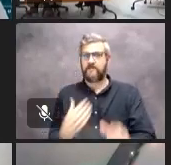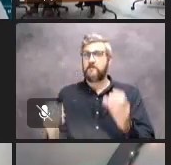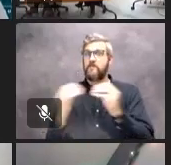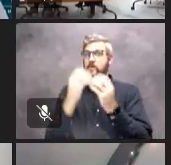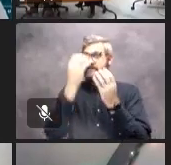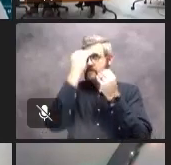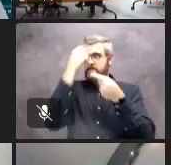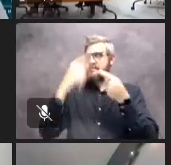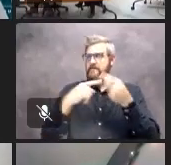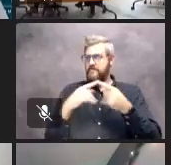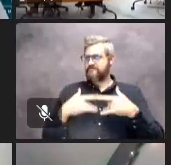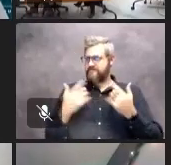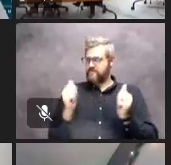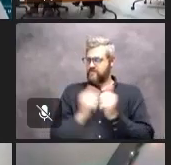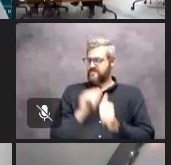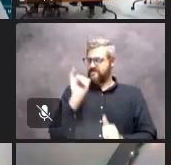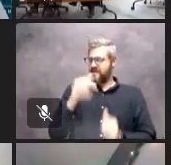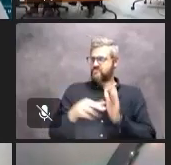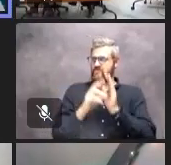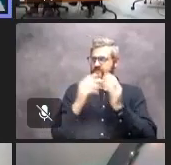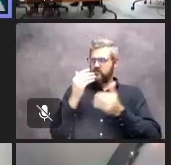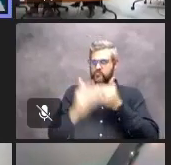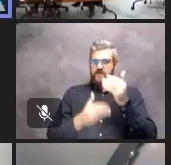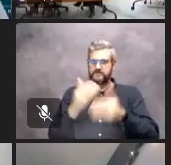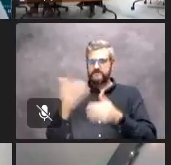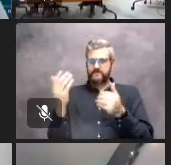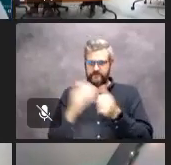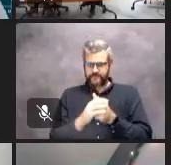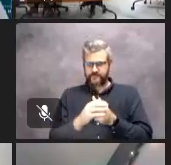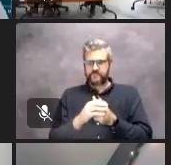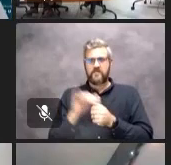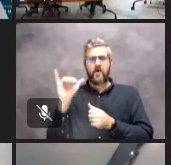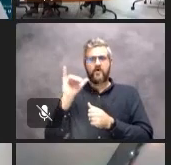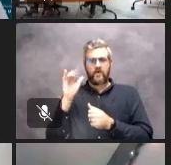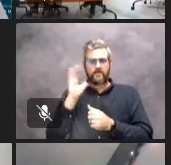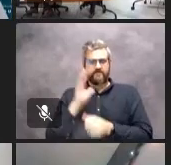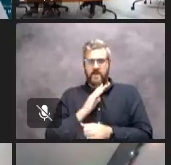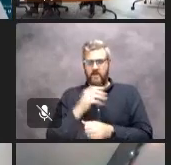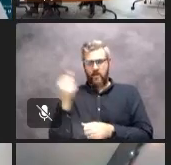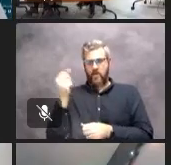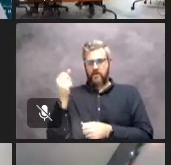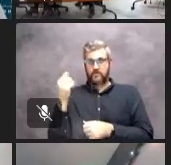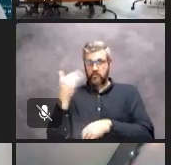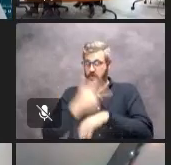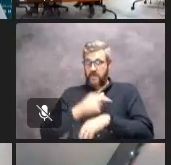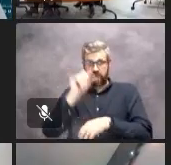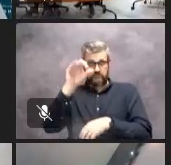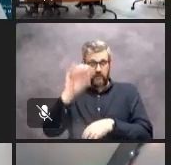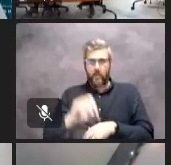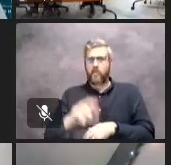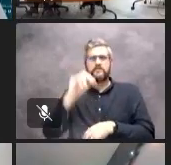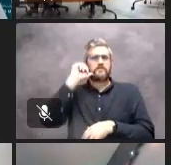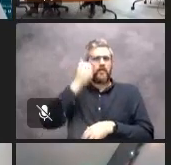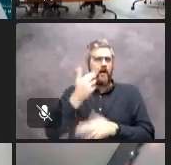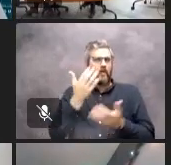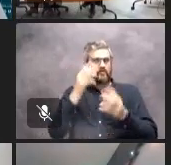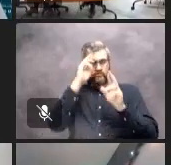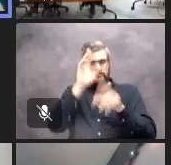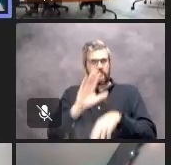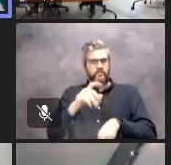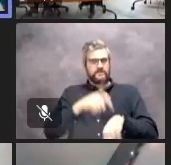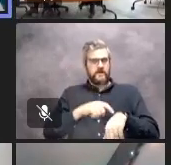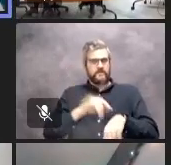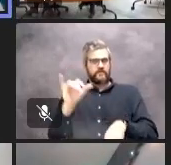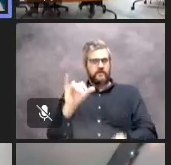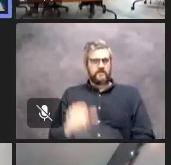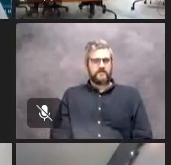where we are in the VPA standards review process, but I'm also fine with giving information today. I want to be respectful of your time as well.